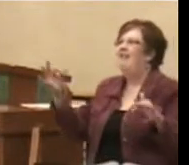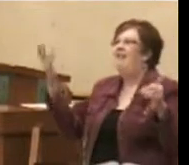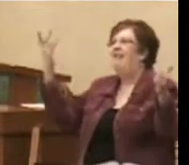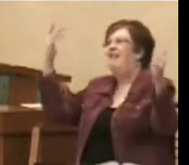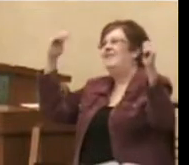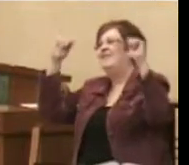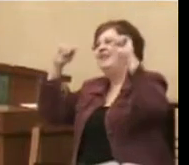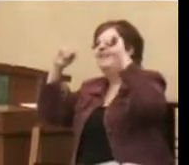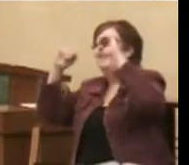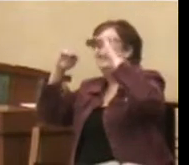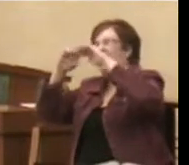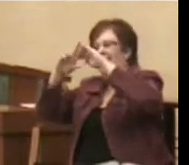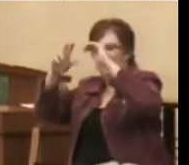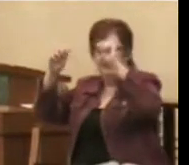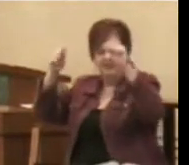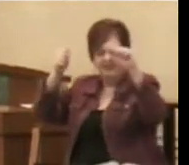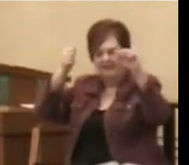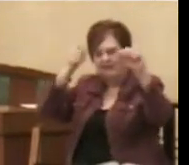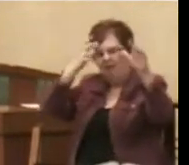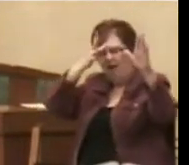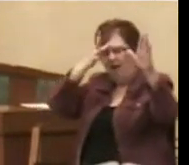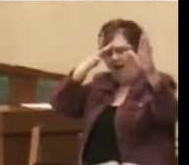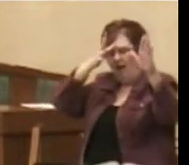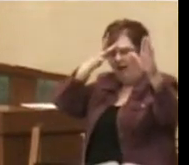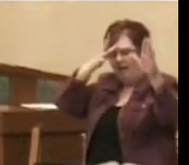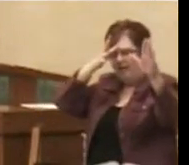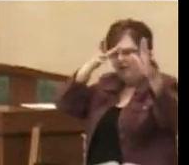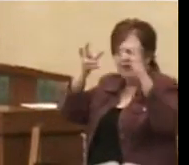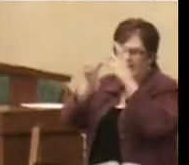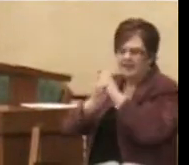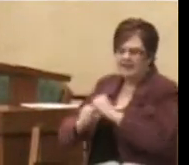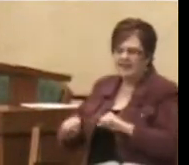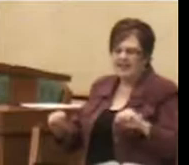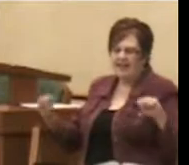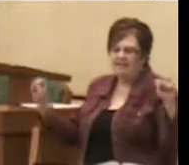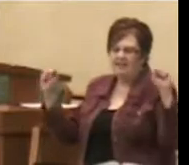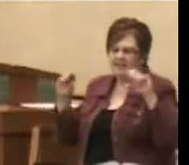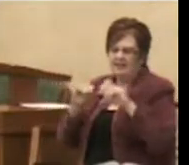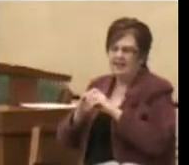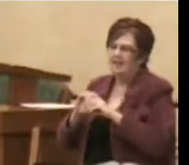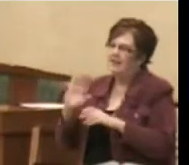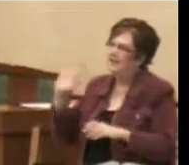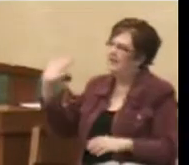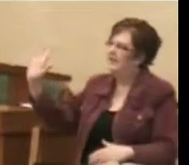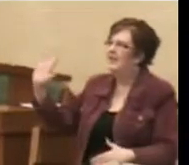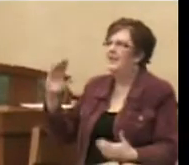Children of the Heavenly Father,